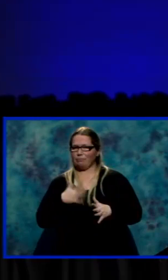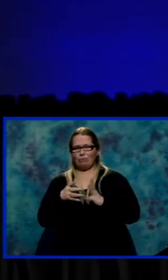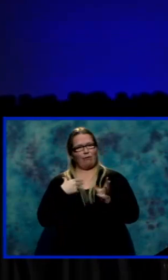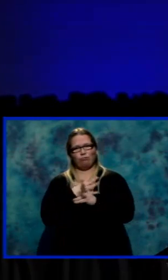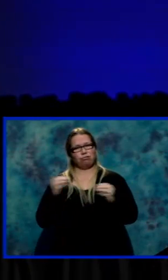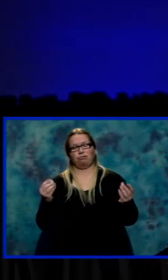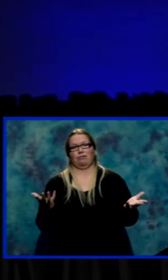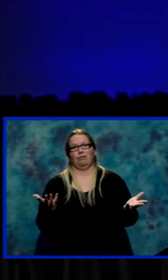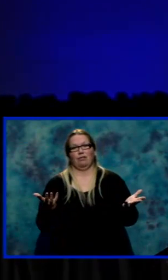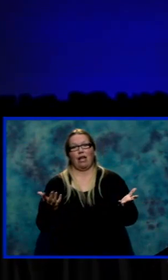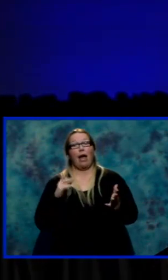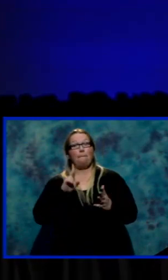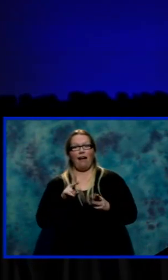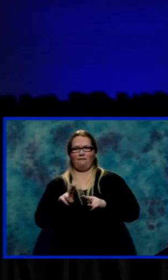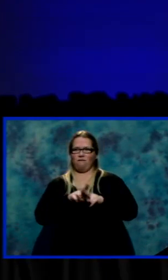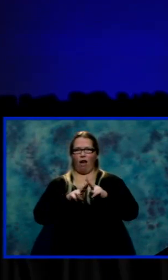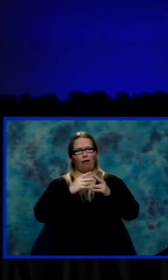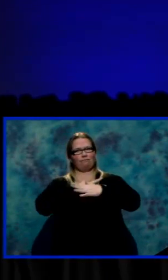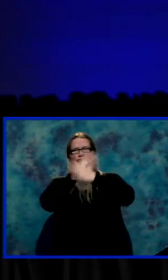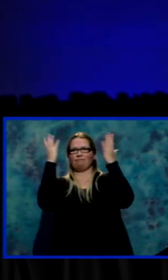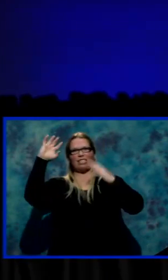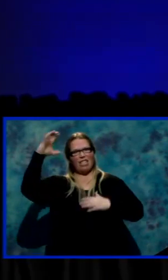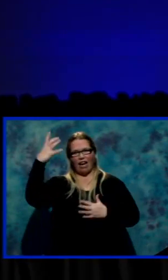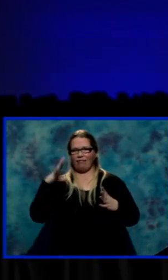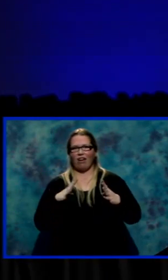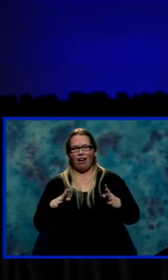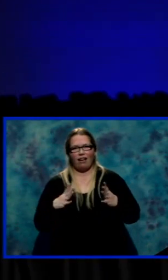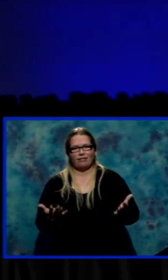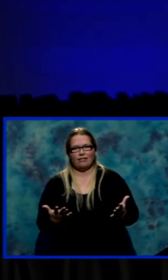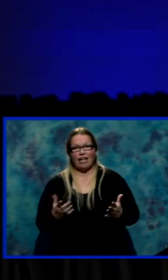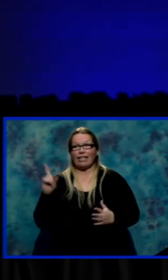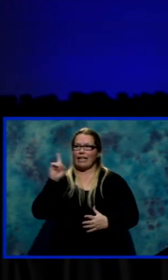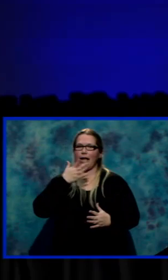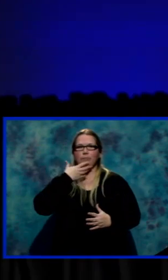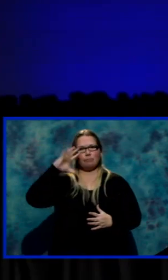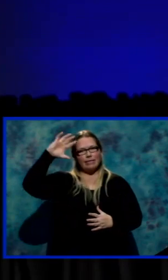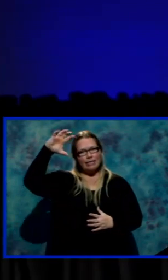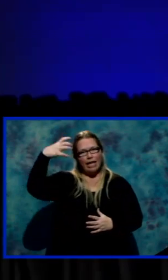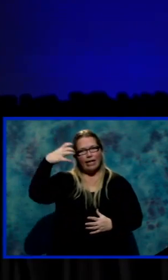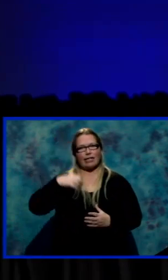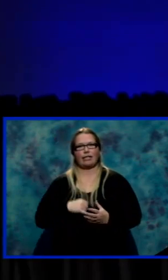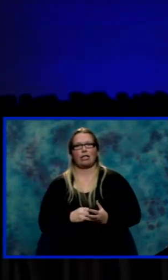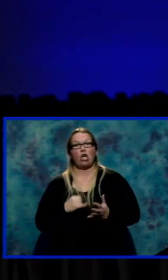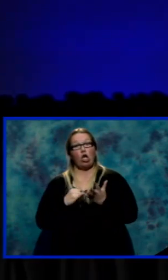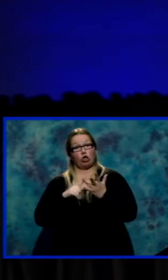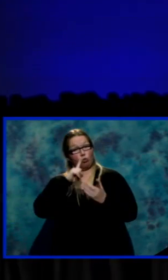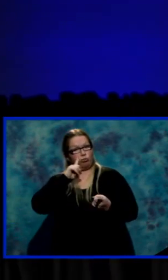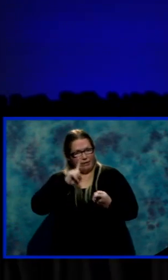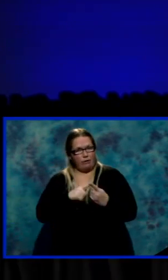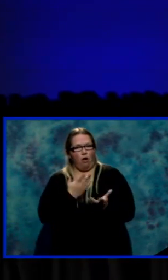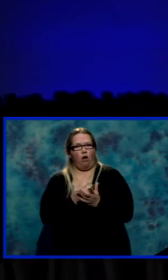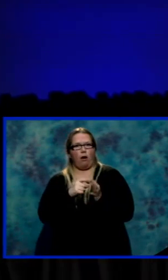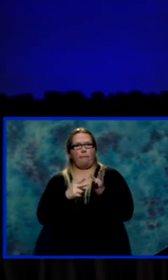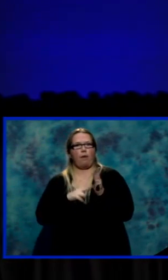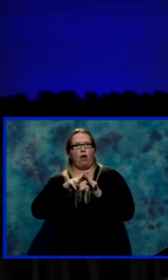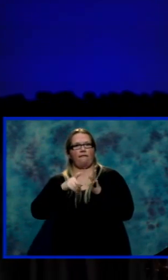it. But Friday was all fine. Today is nice and sunny, so we are still having the bonfire.